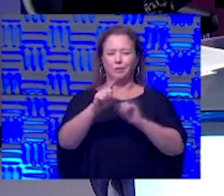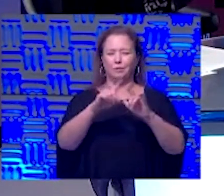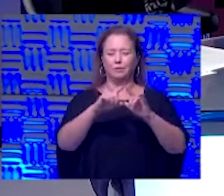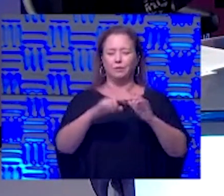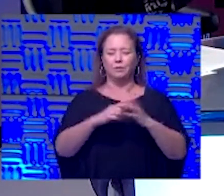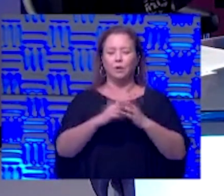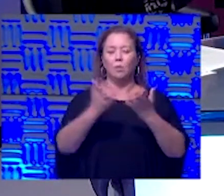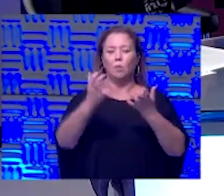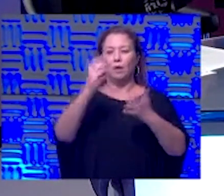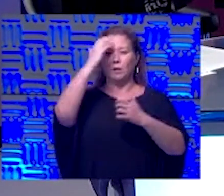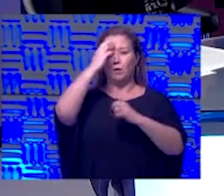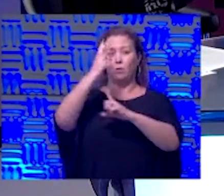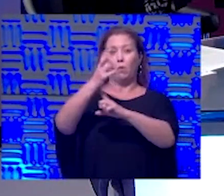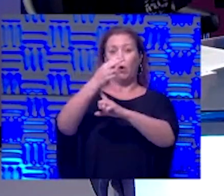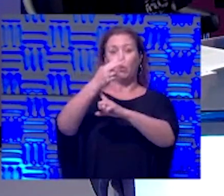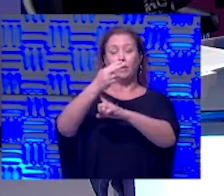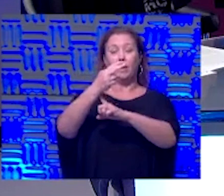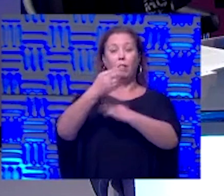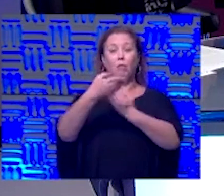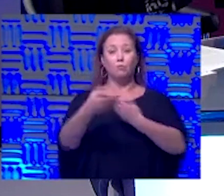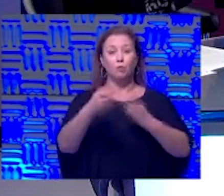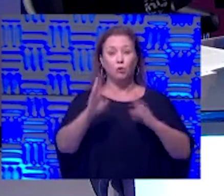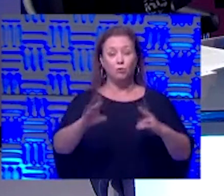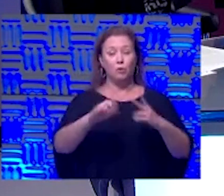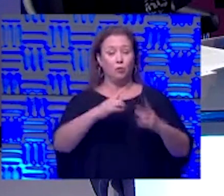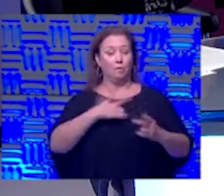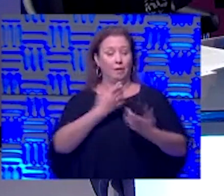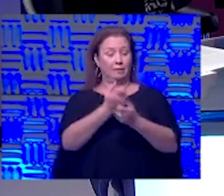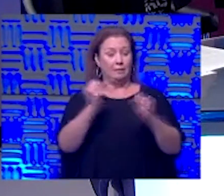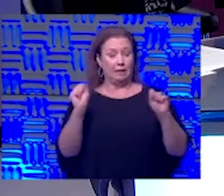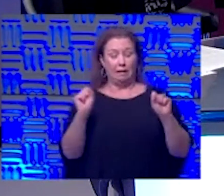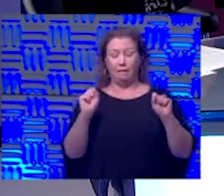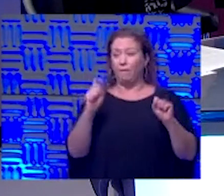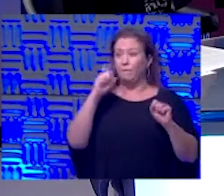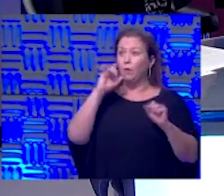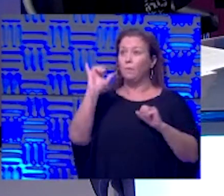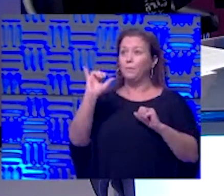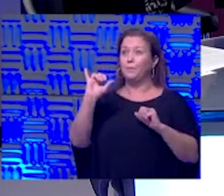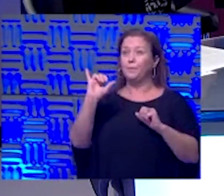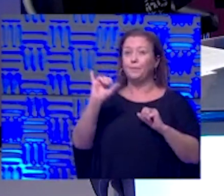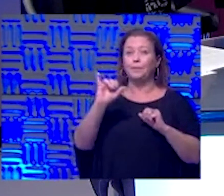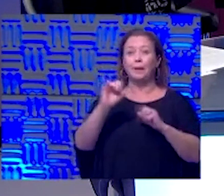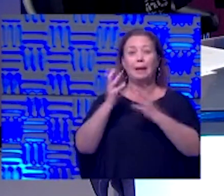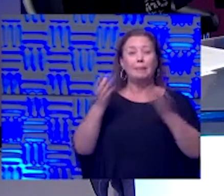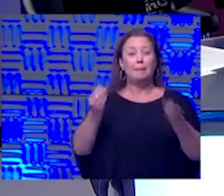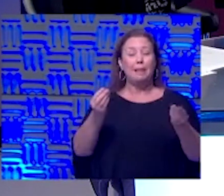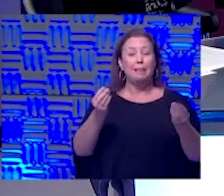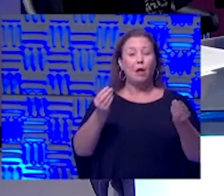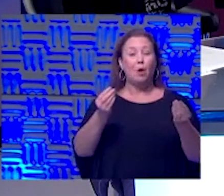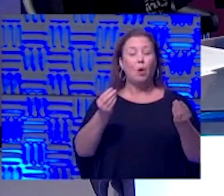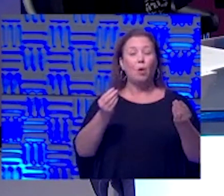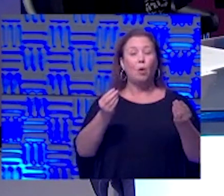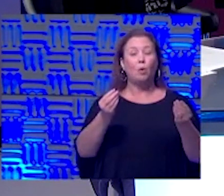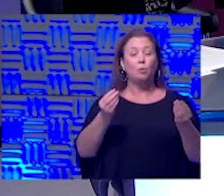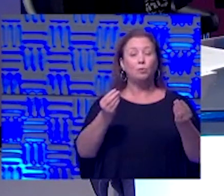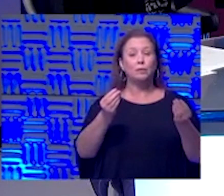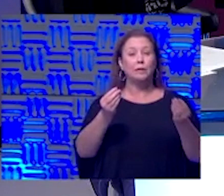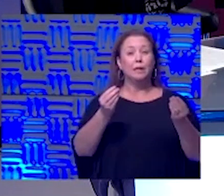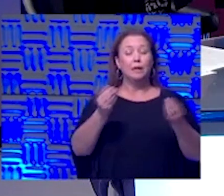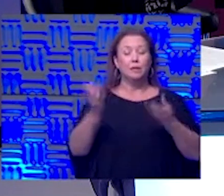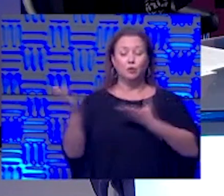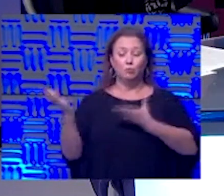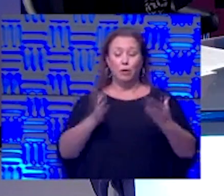know about the hotel room, how safe you feel, everything from the pillows on the bed. Did you take your